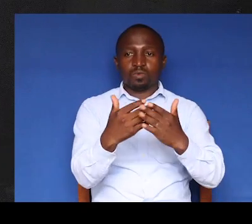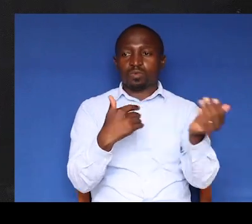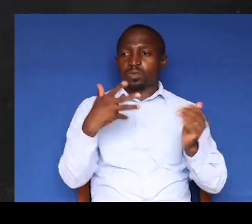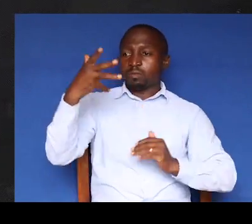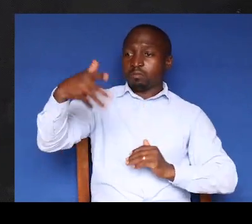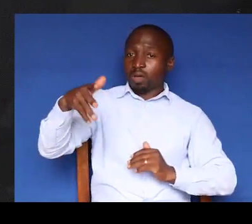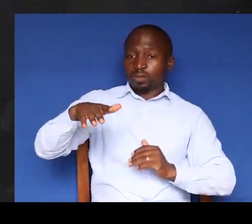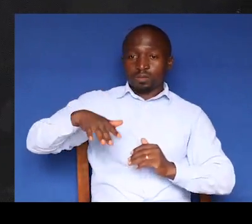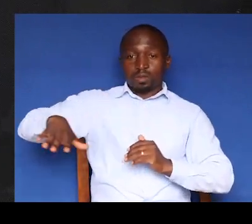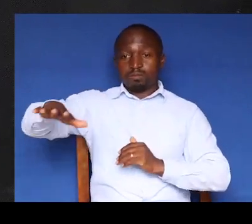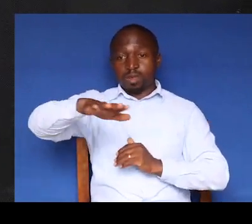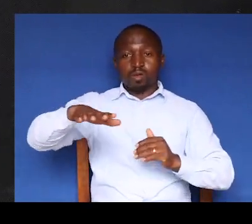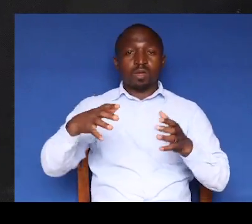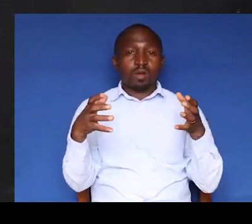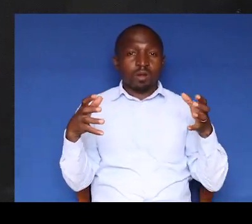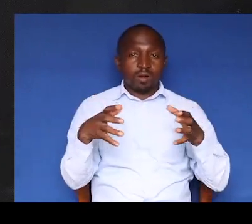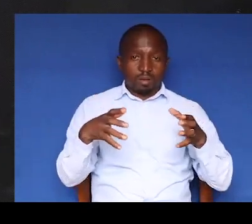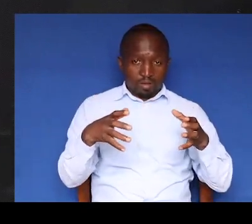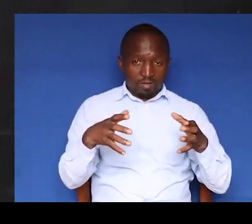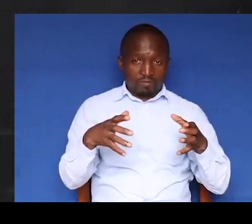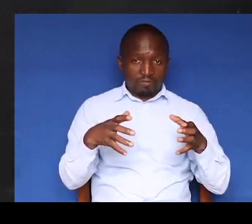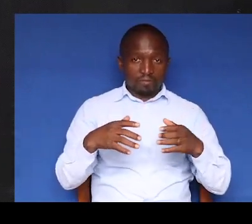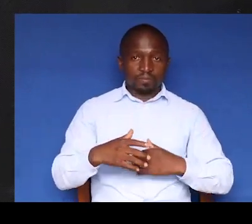over landscapes frozen.